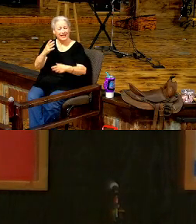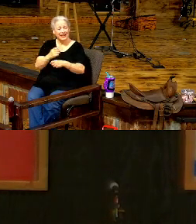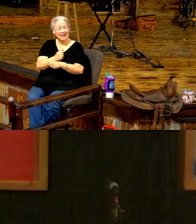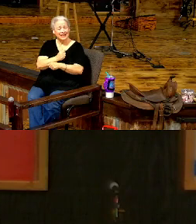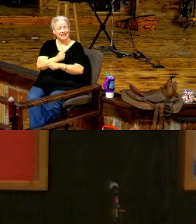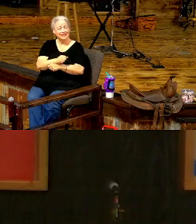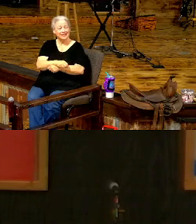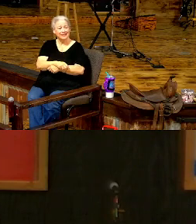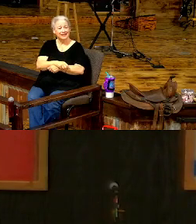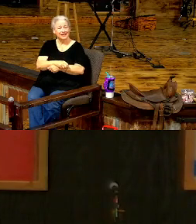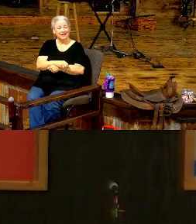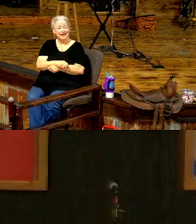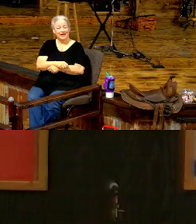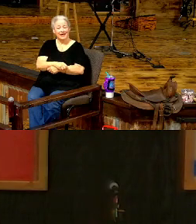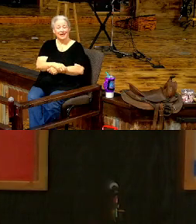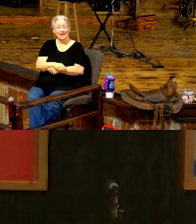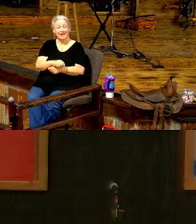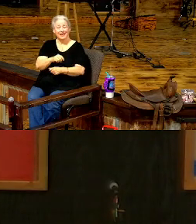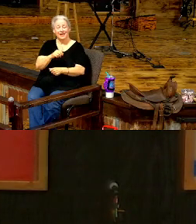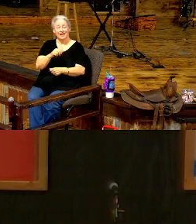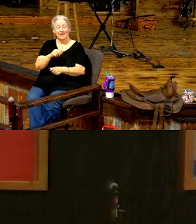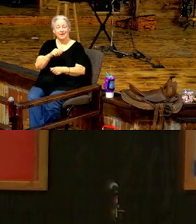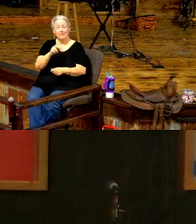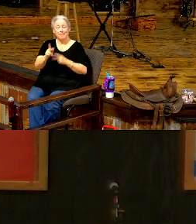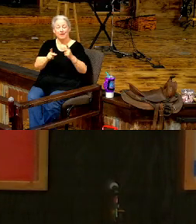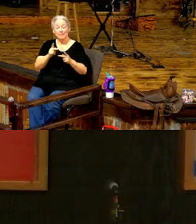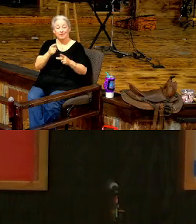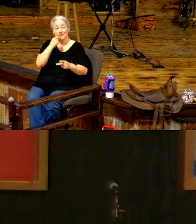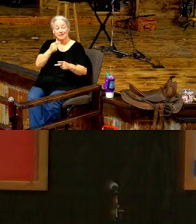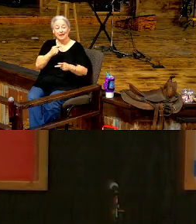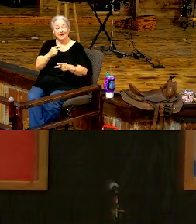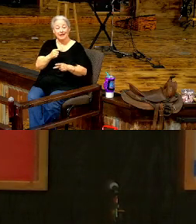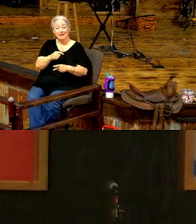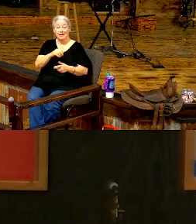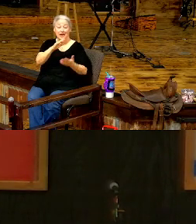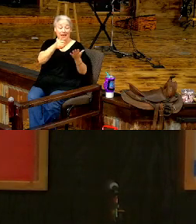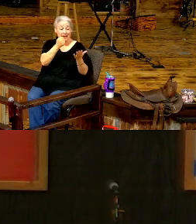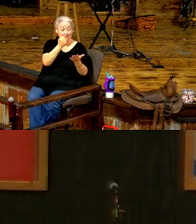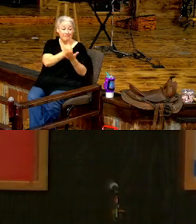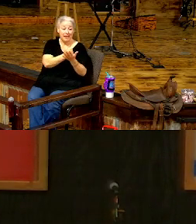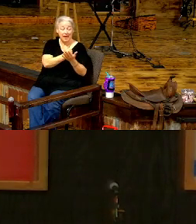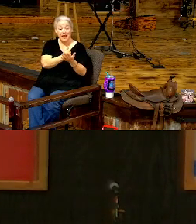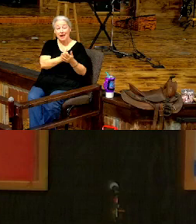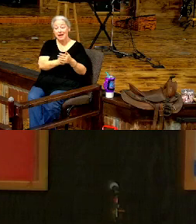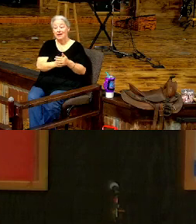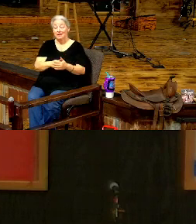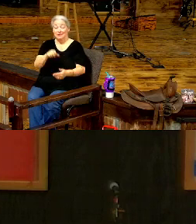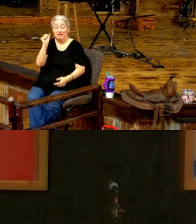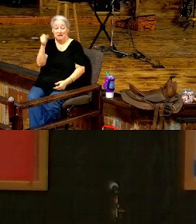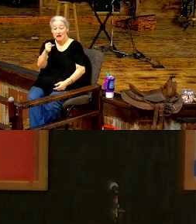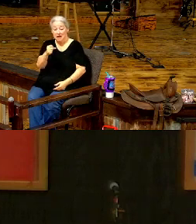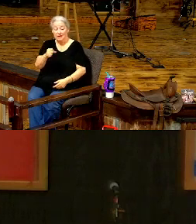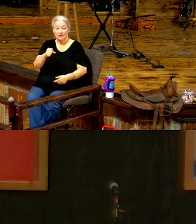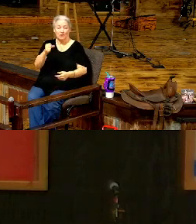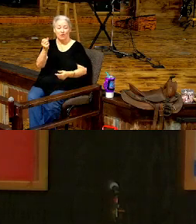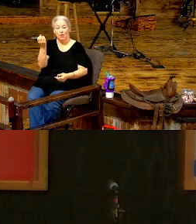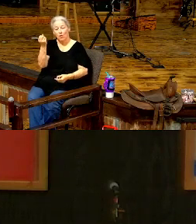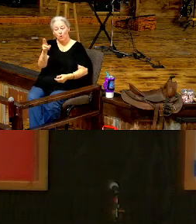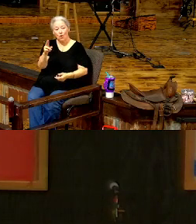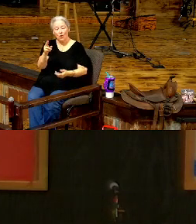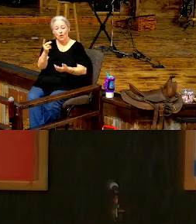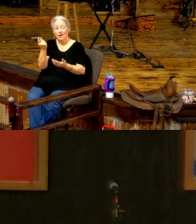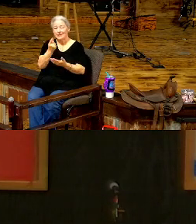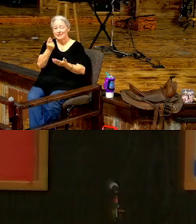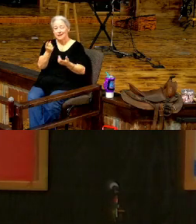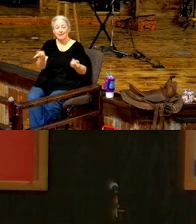validation by somebody making a noise or getting up to go to the restroom or something happens.